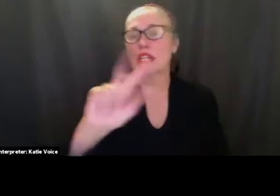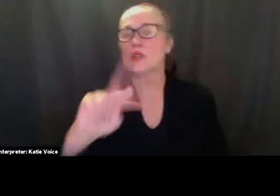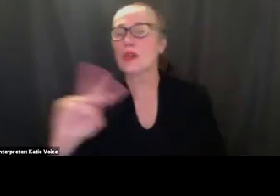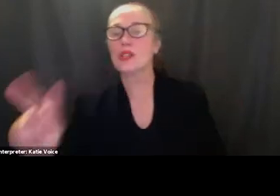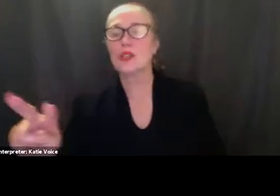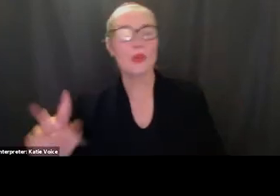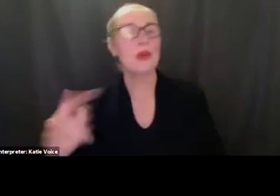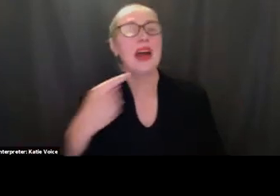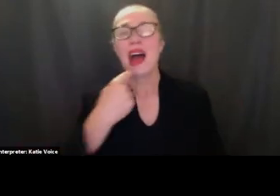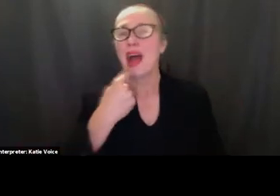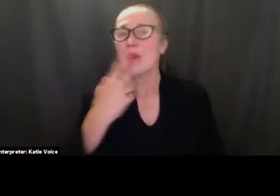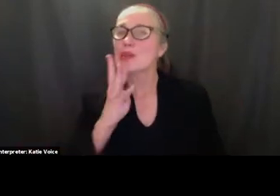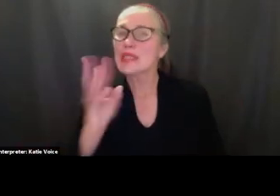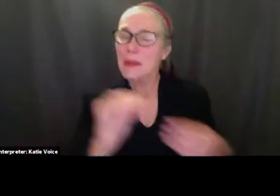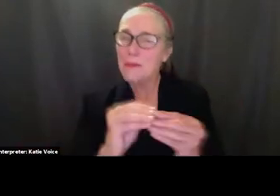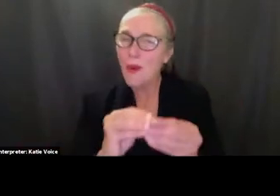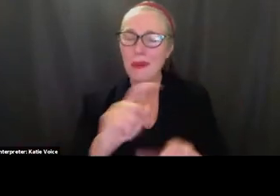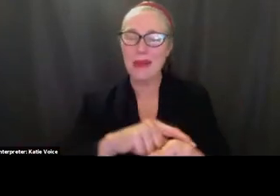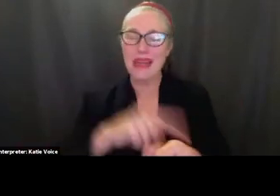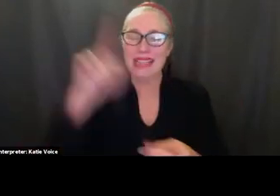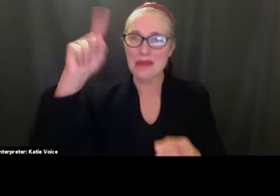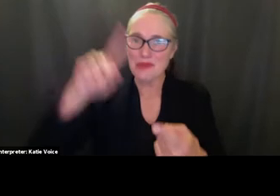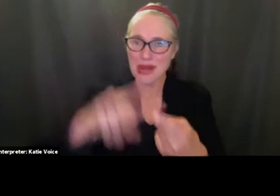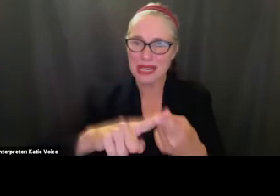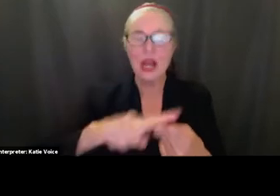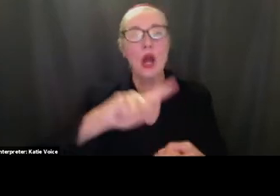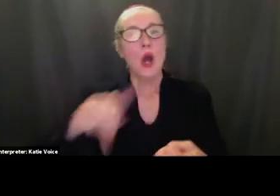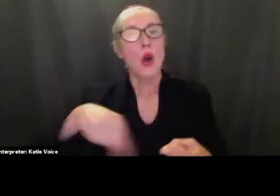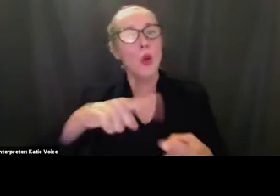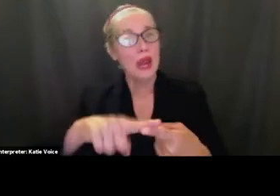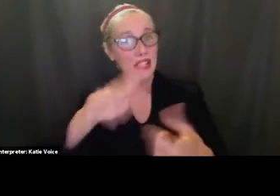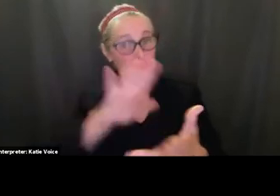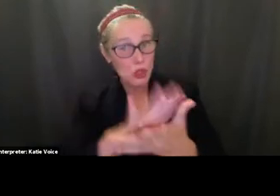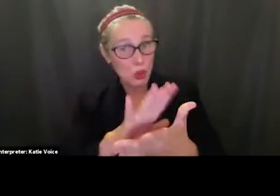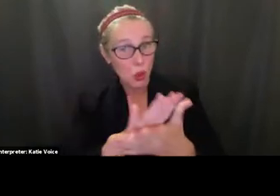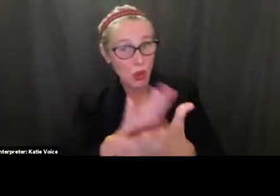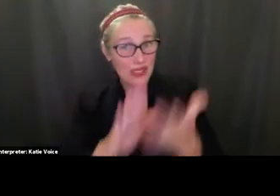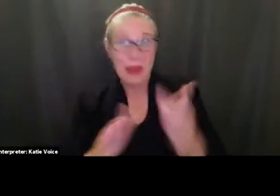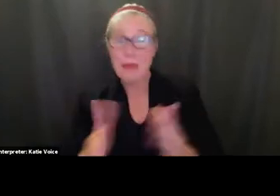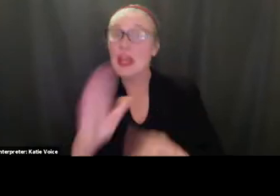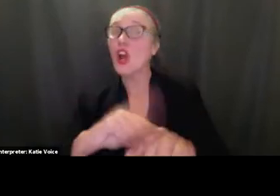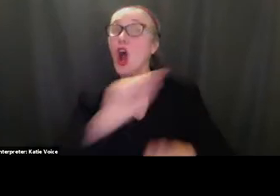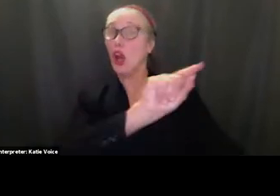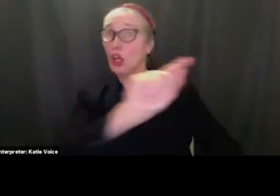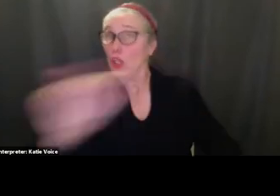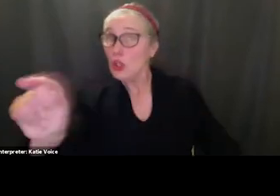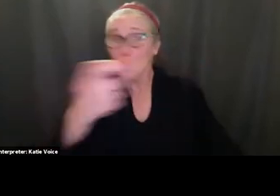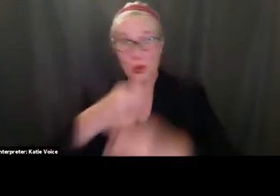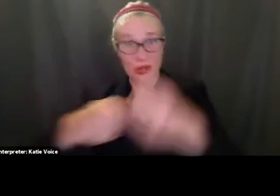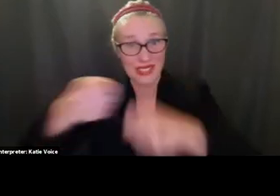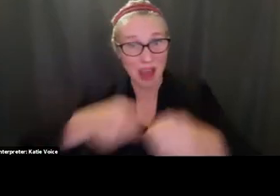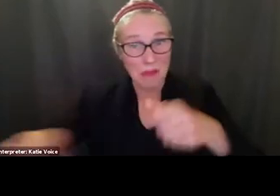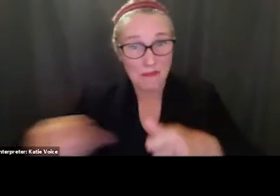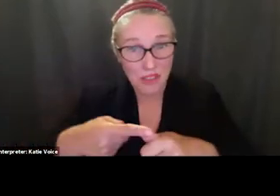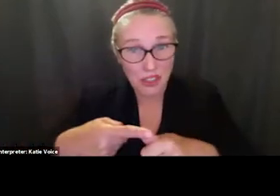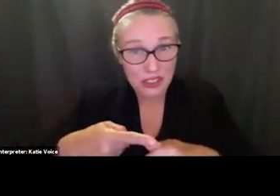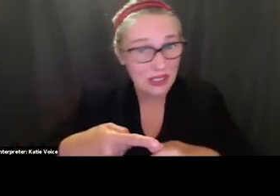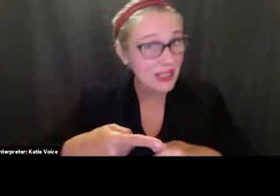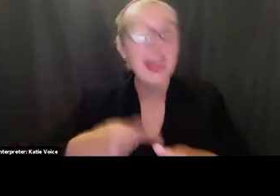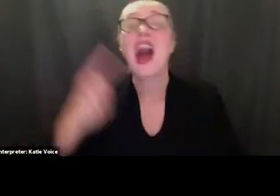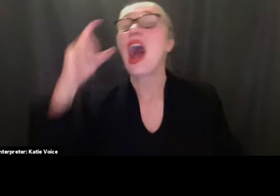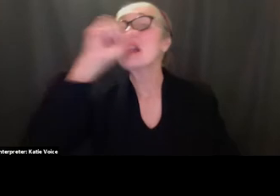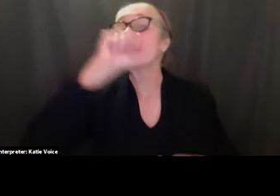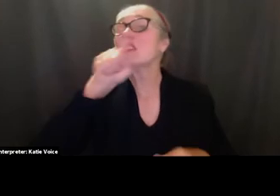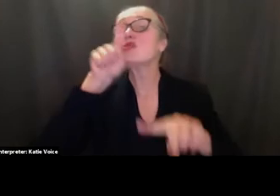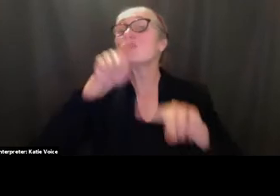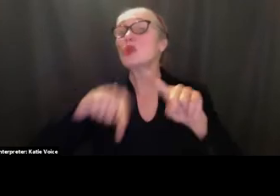when these when the schools need a sub maybe they should call all of you first to sub i bet you couldn't do it plan